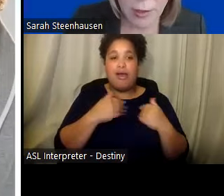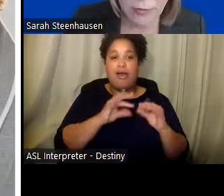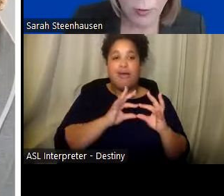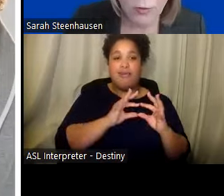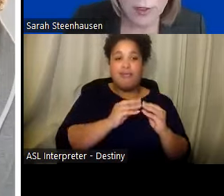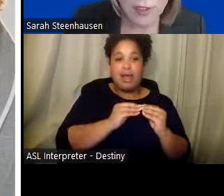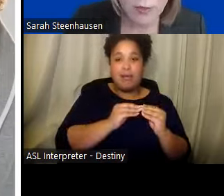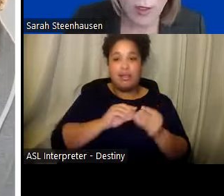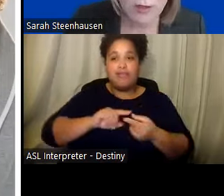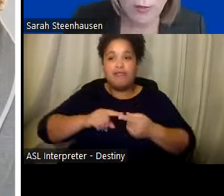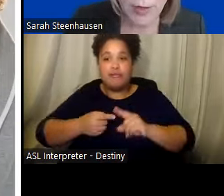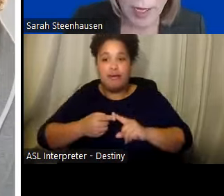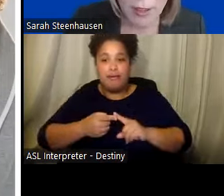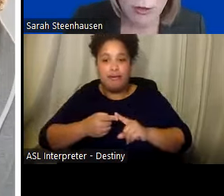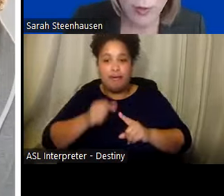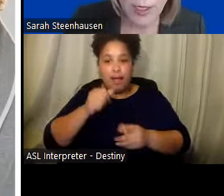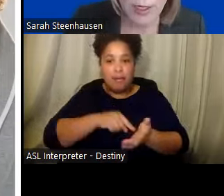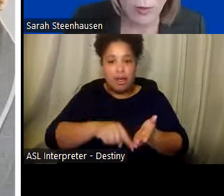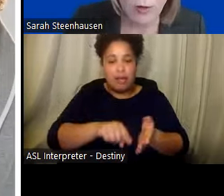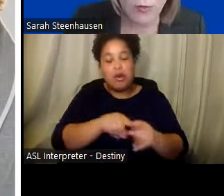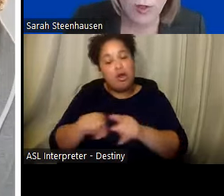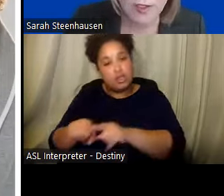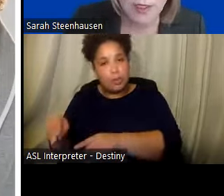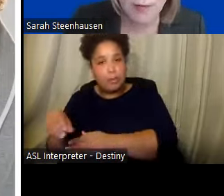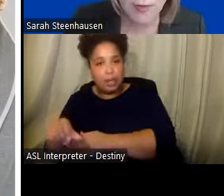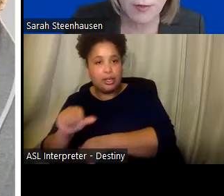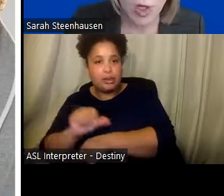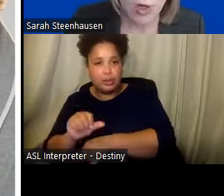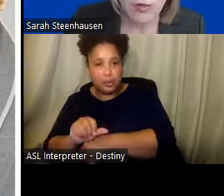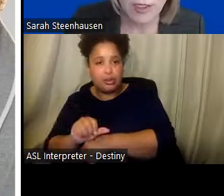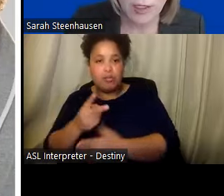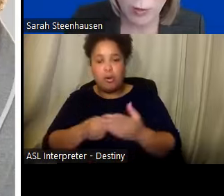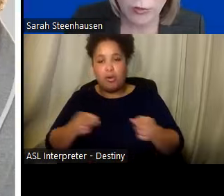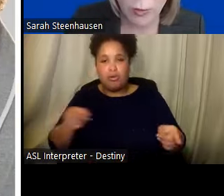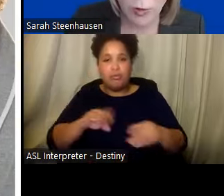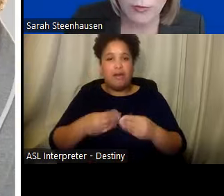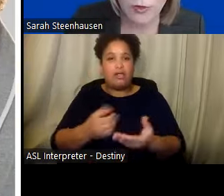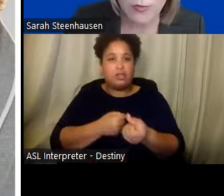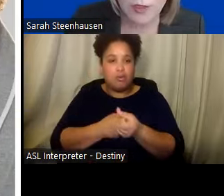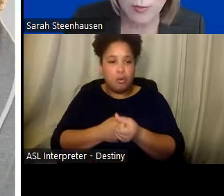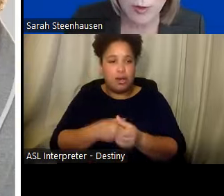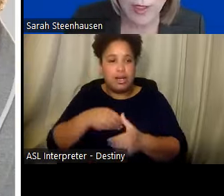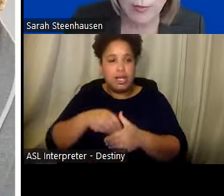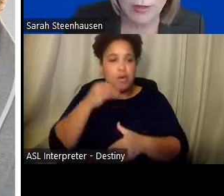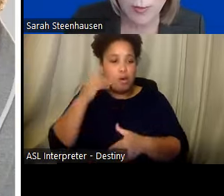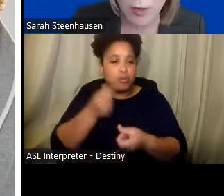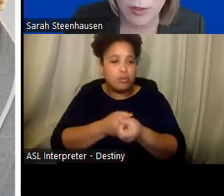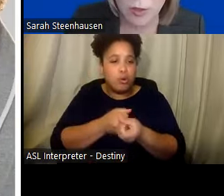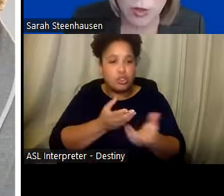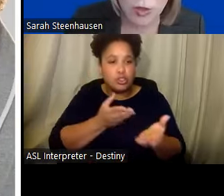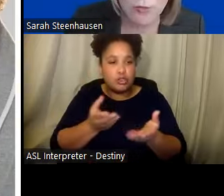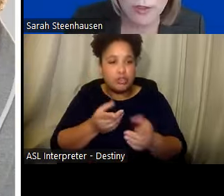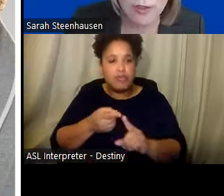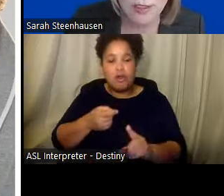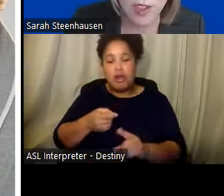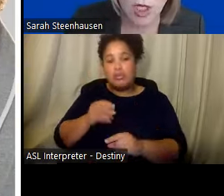unpaid caregiving workforce, as well as our paid direct care workforce. The In-Home Supportive Services Program and Department of